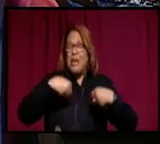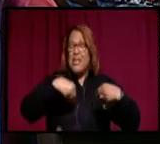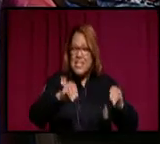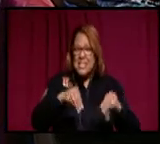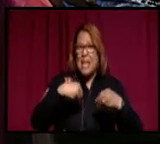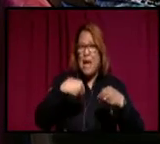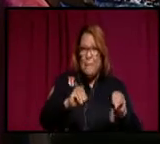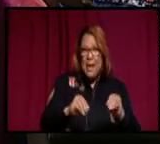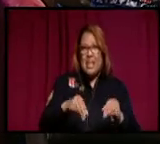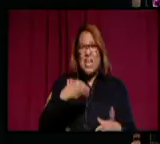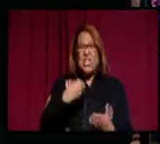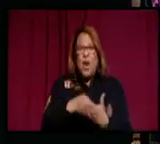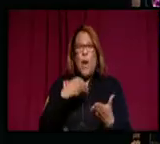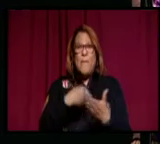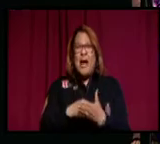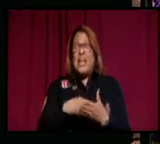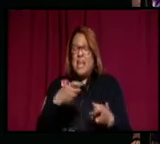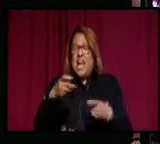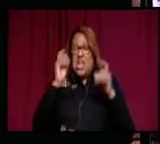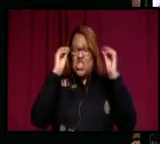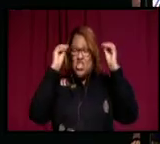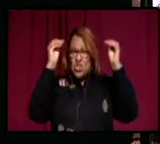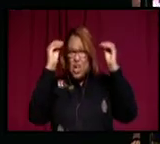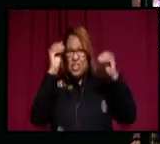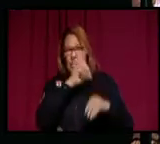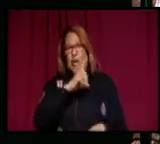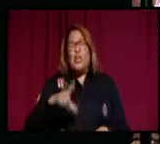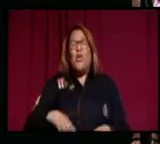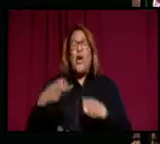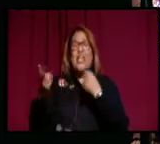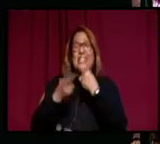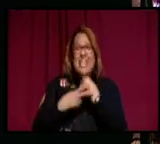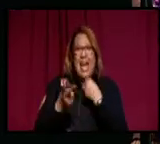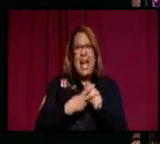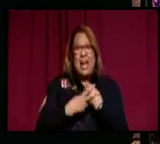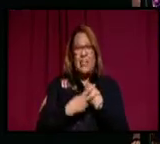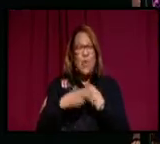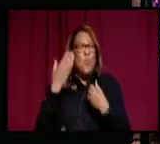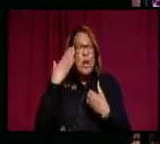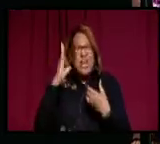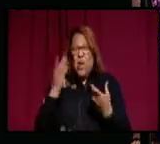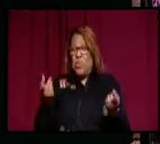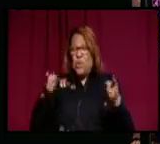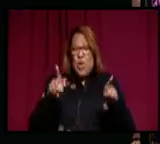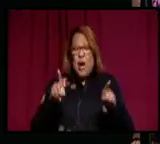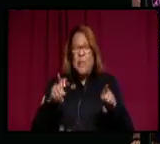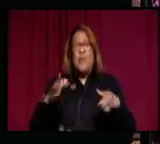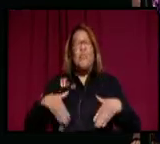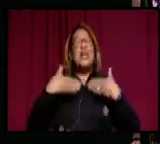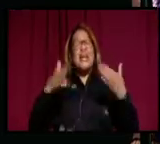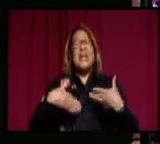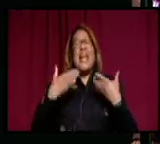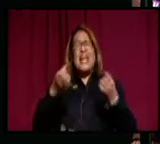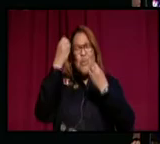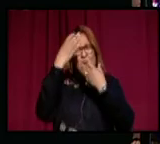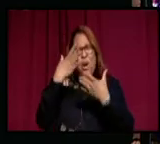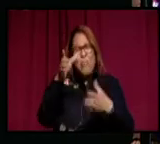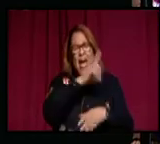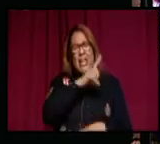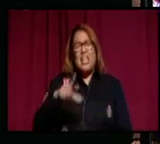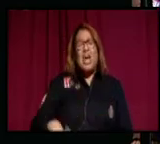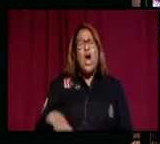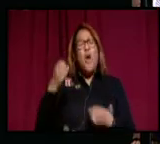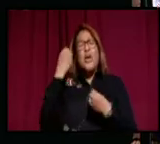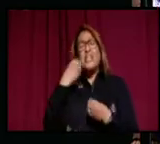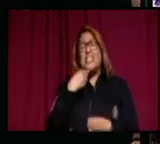us instruction from the Lord to save. And we didn't know what was coming up, but we are so glad that we obeyed the Lord. And I want to say to